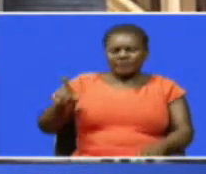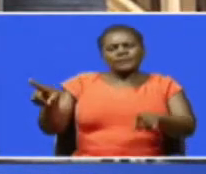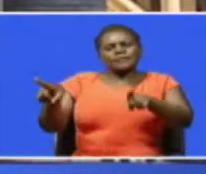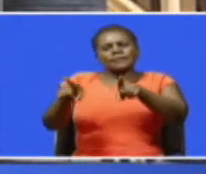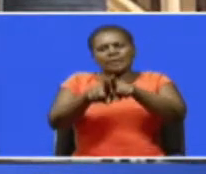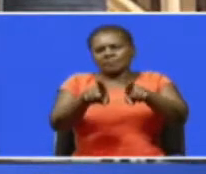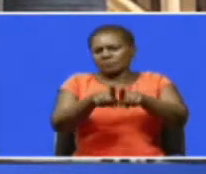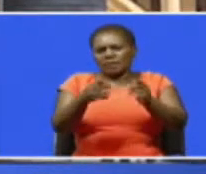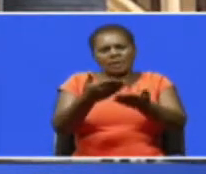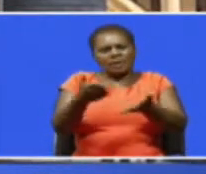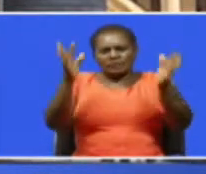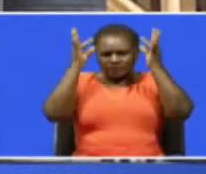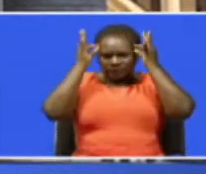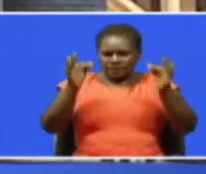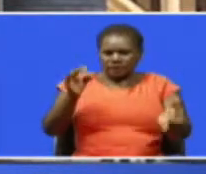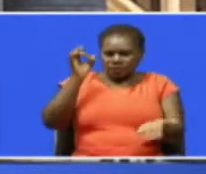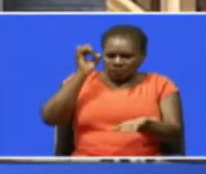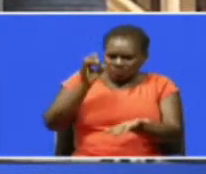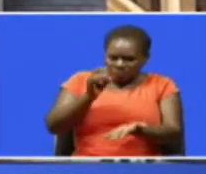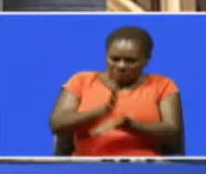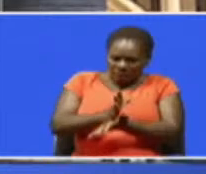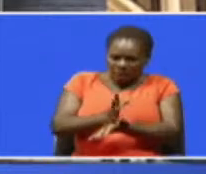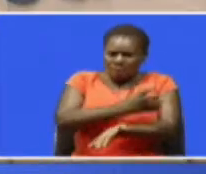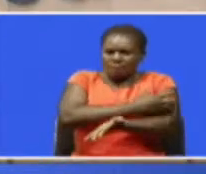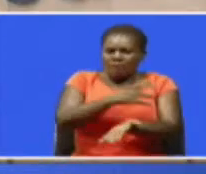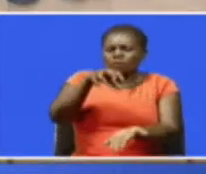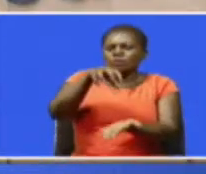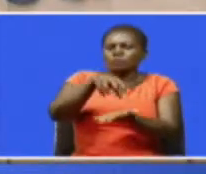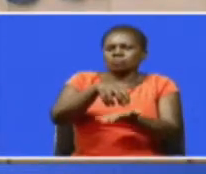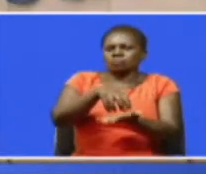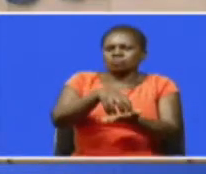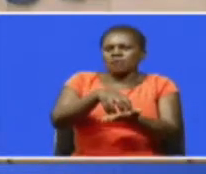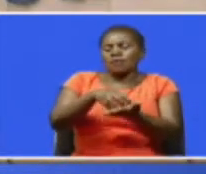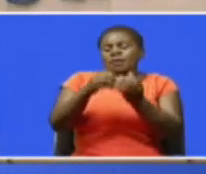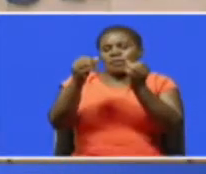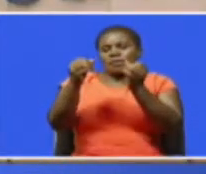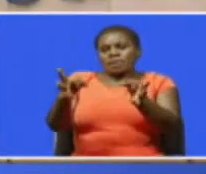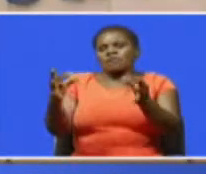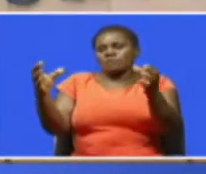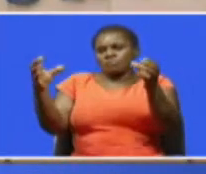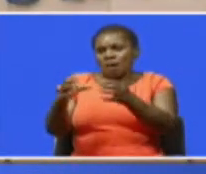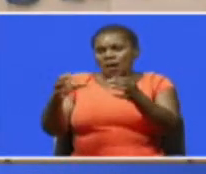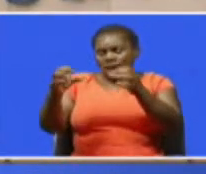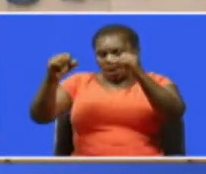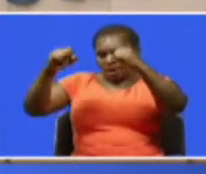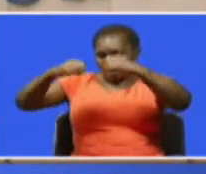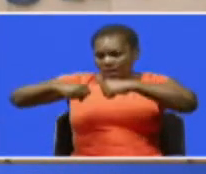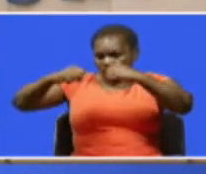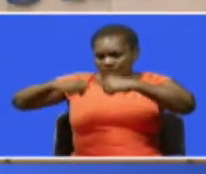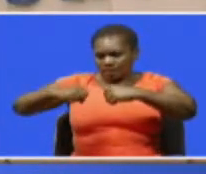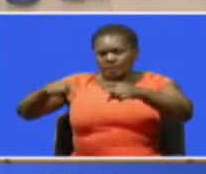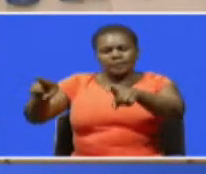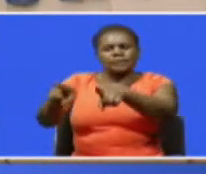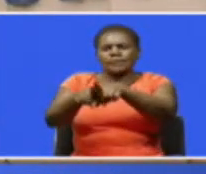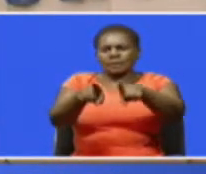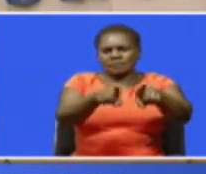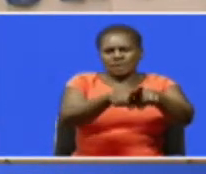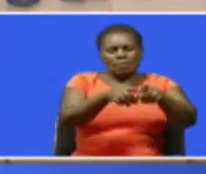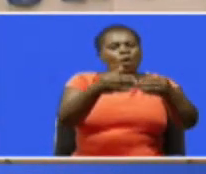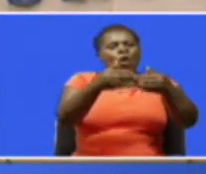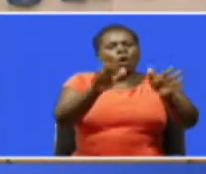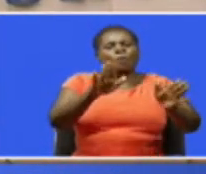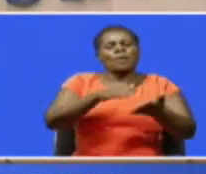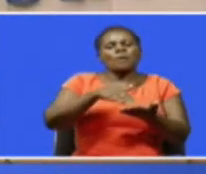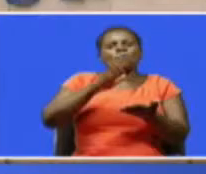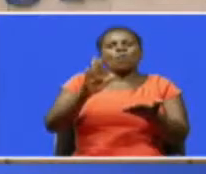Still, any decision to eject Ruto from the powerful post, should the party's neck resolve as such, would also be open to